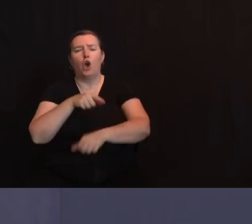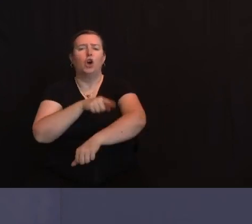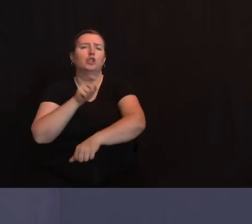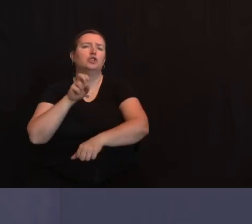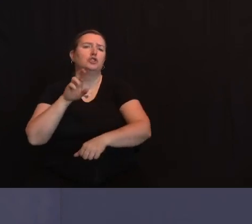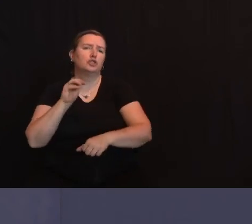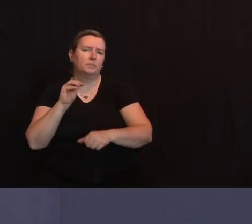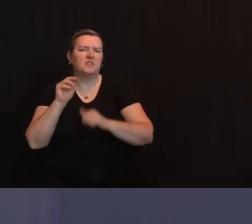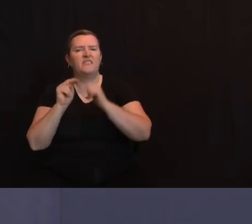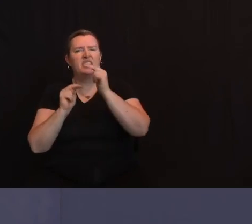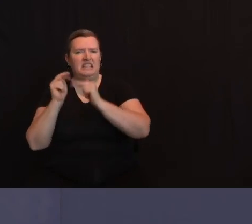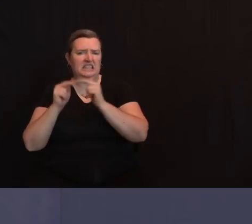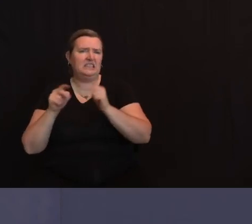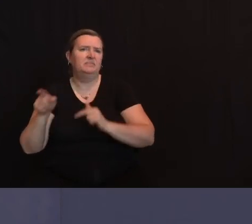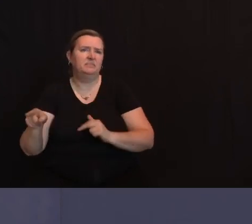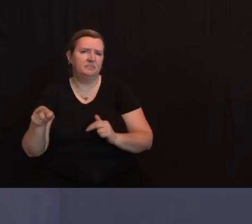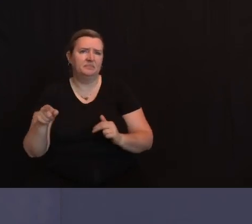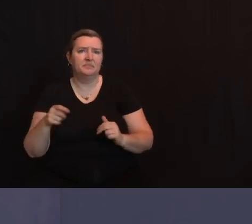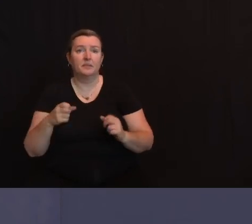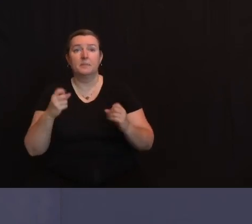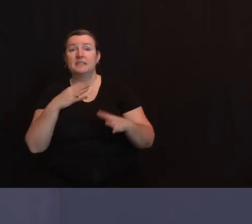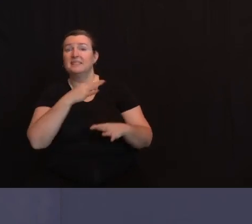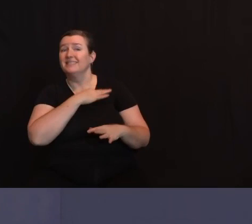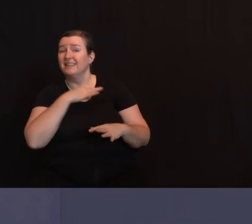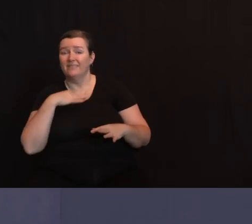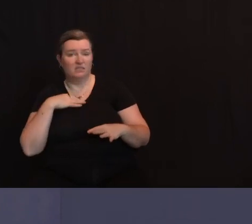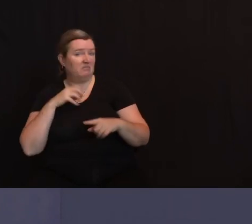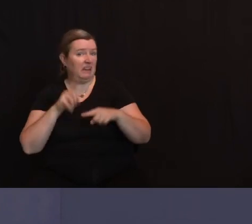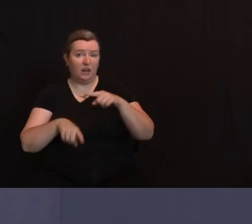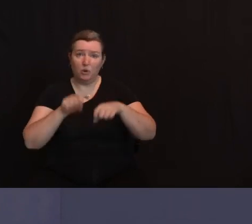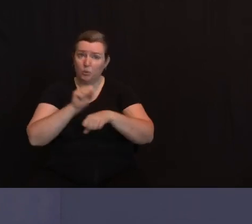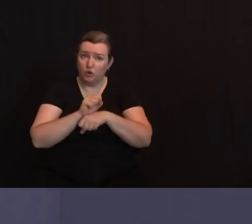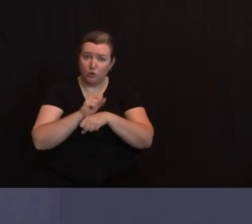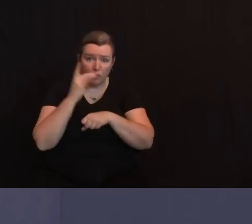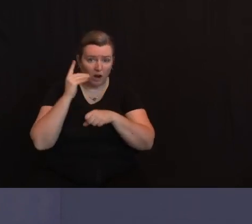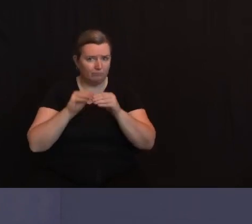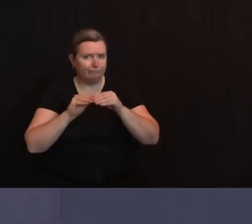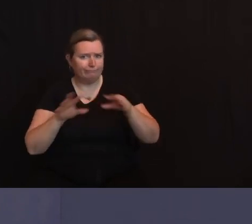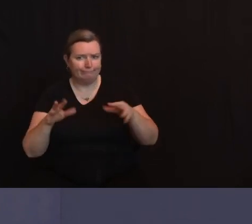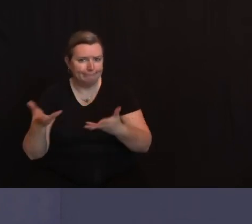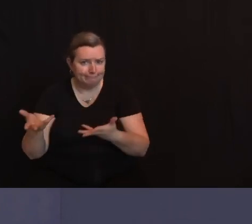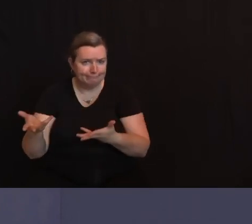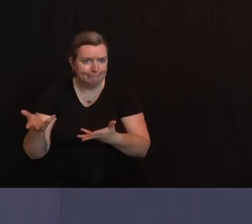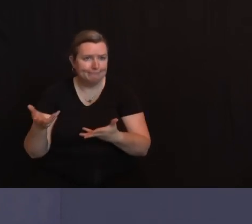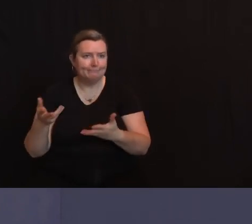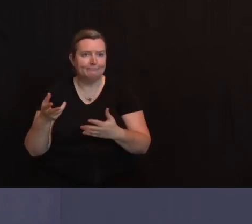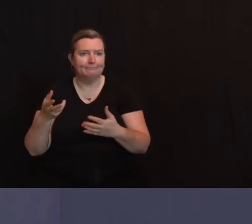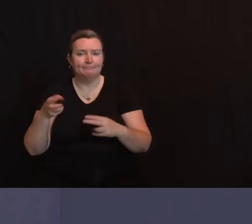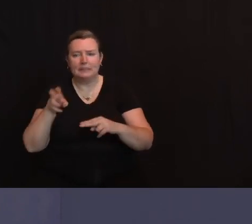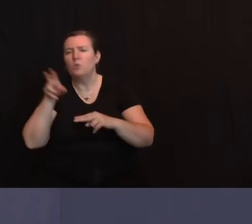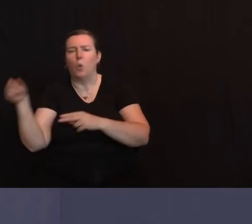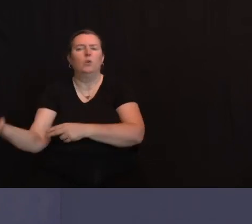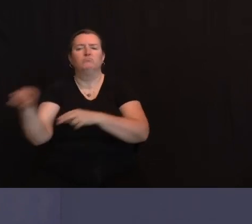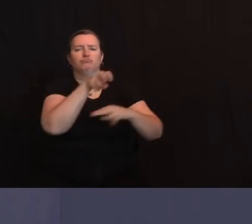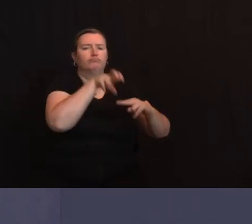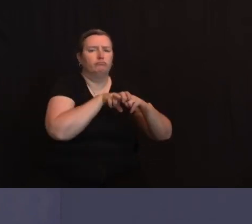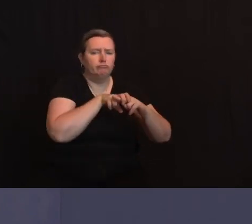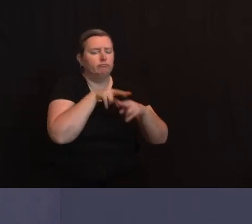during the COVID-19 health emergency were assigned to review and follow up on all of these complaints.